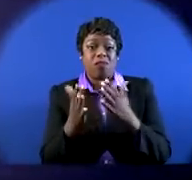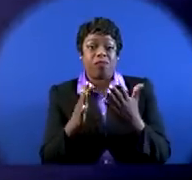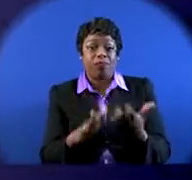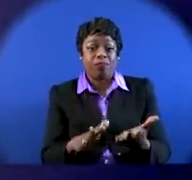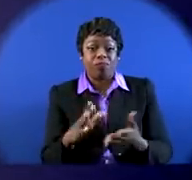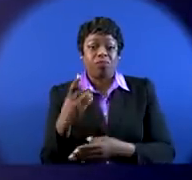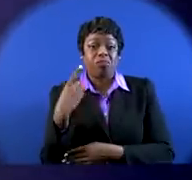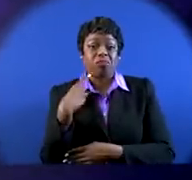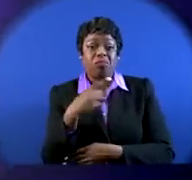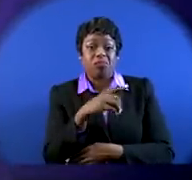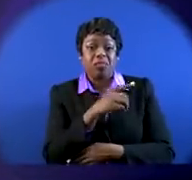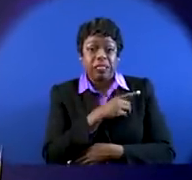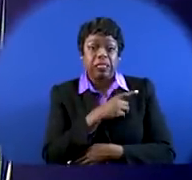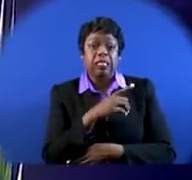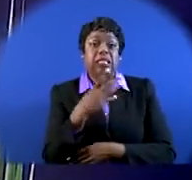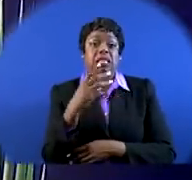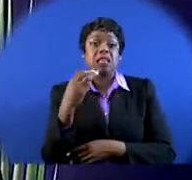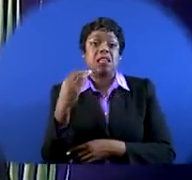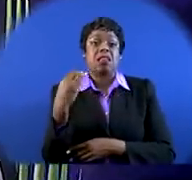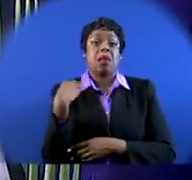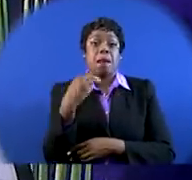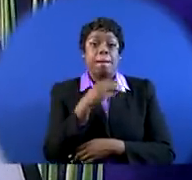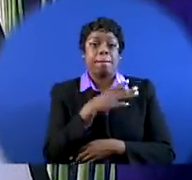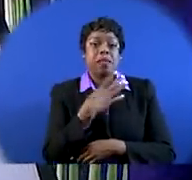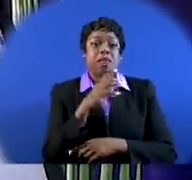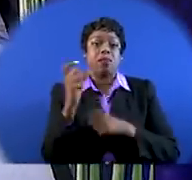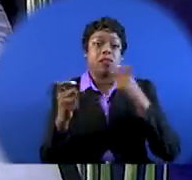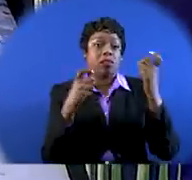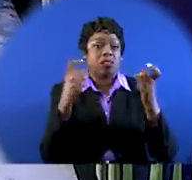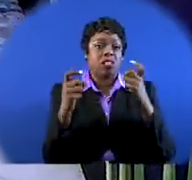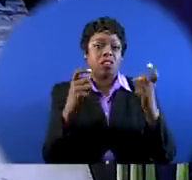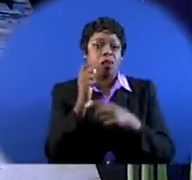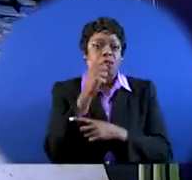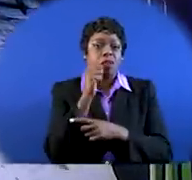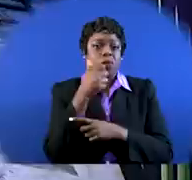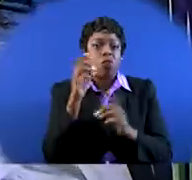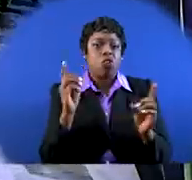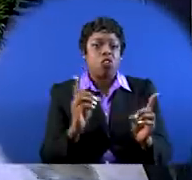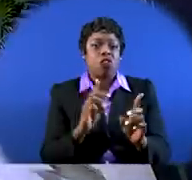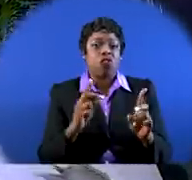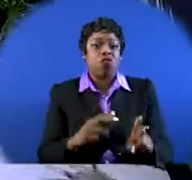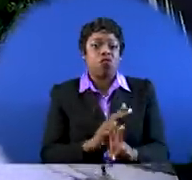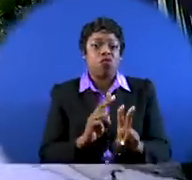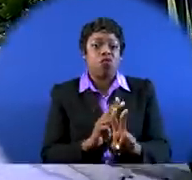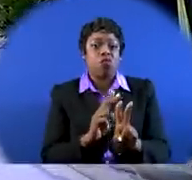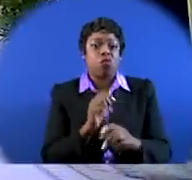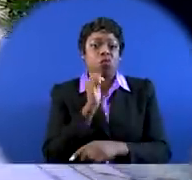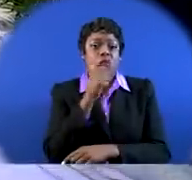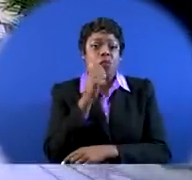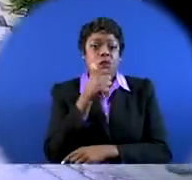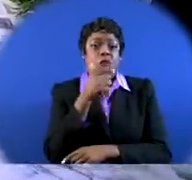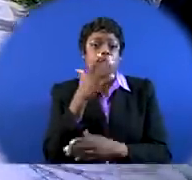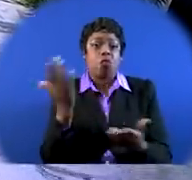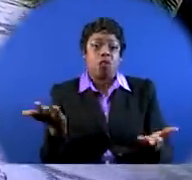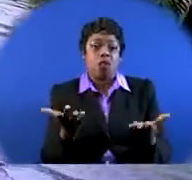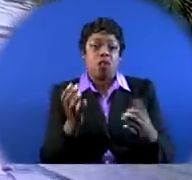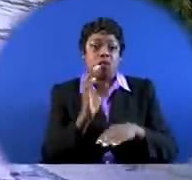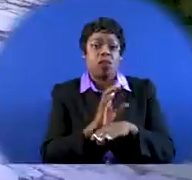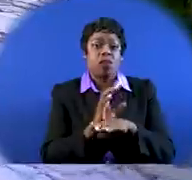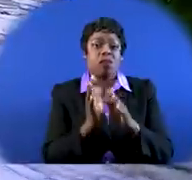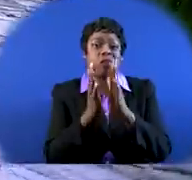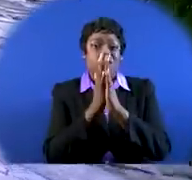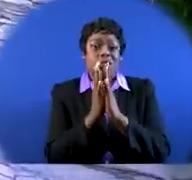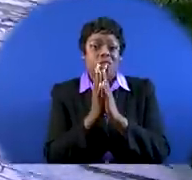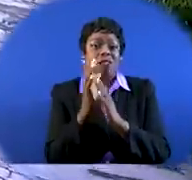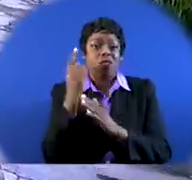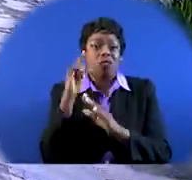Deaconess Jacqueline Knox, who will be celebrated on tomorrow at 11 a.m. in the sanctuary. So would you pray for her